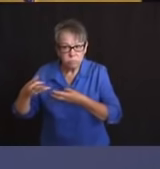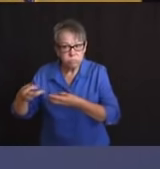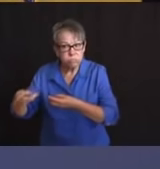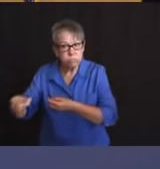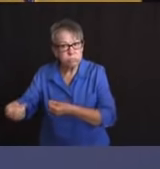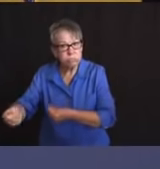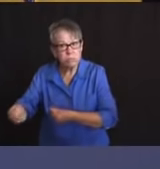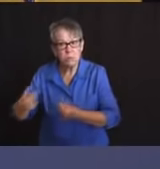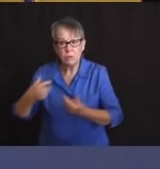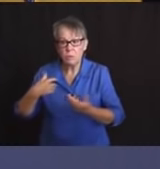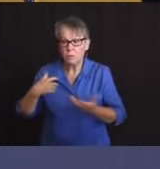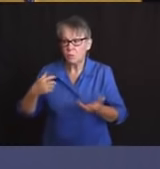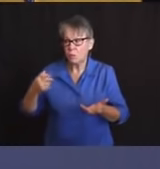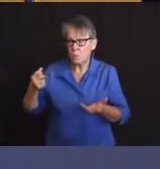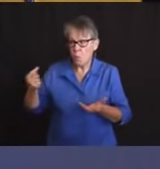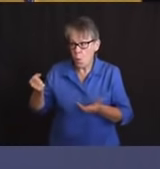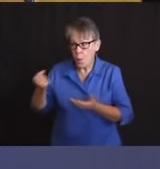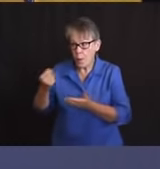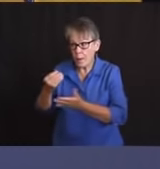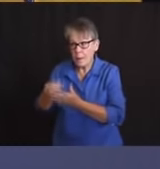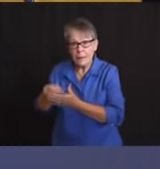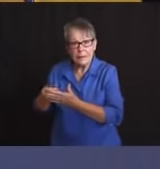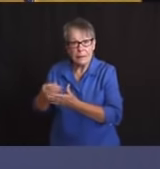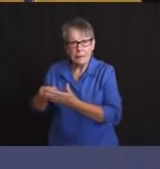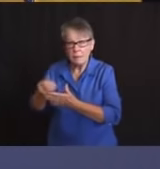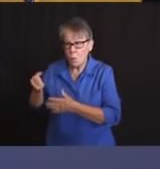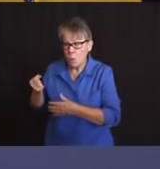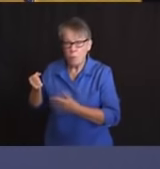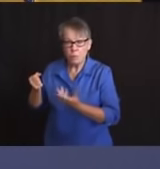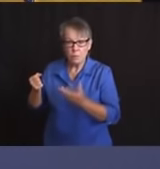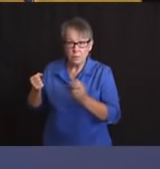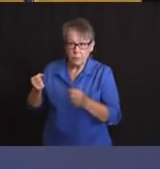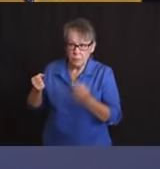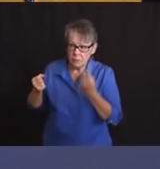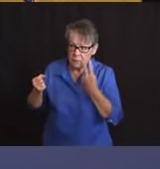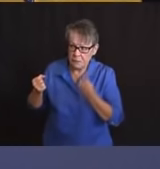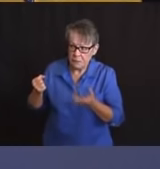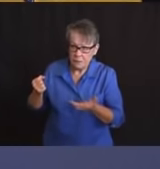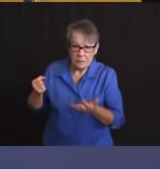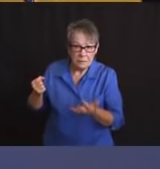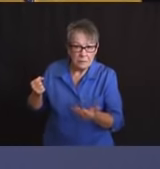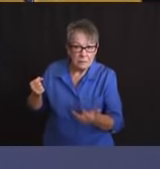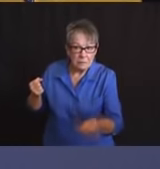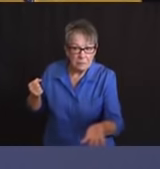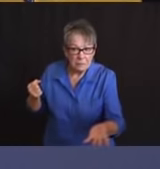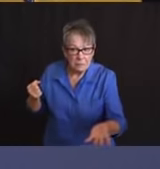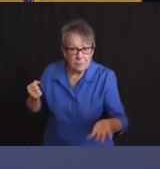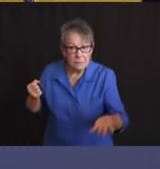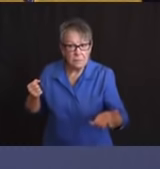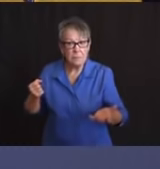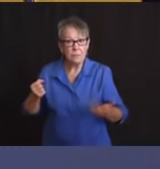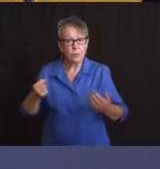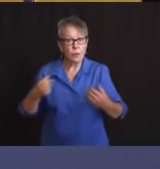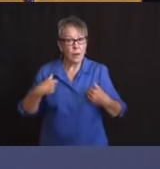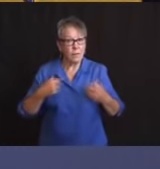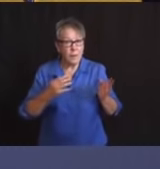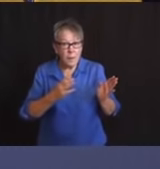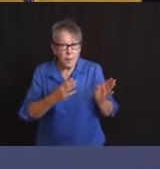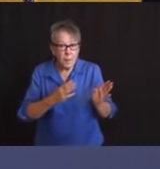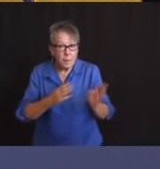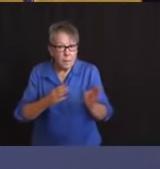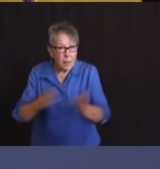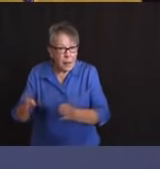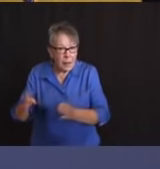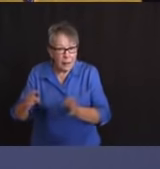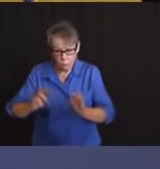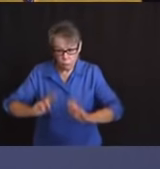is the reason why we have our plan in place, Judy and Pat, by the end of the fall to get to, I believe, 98